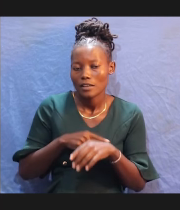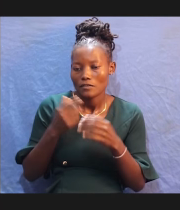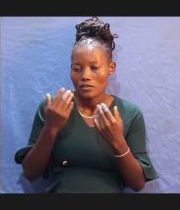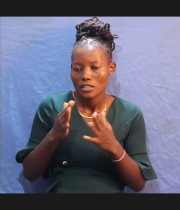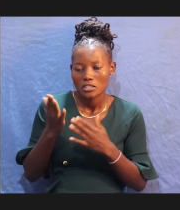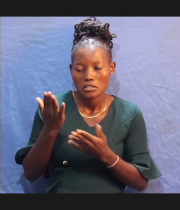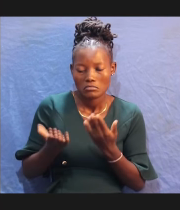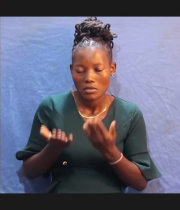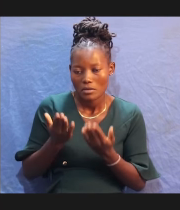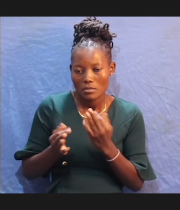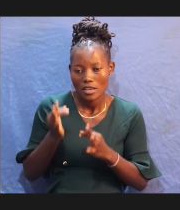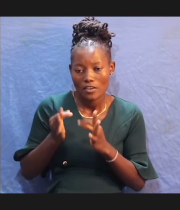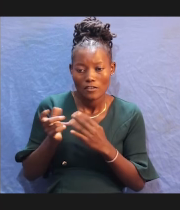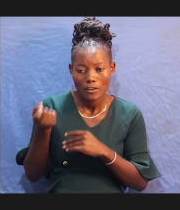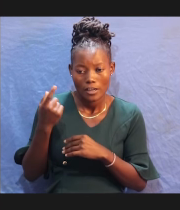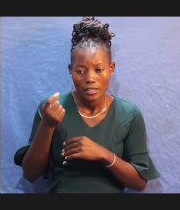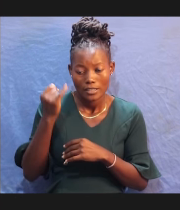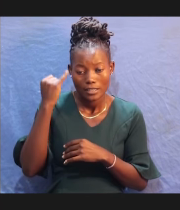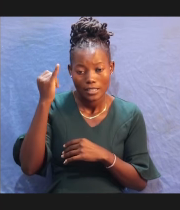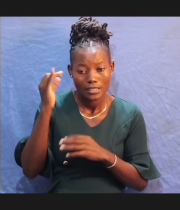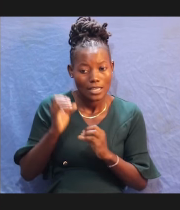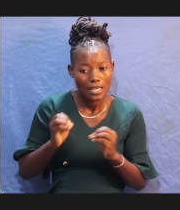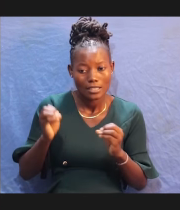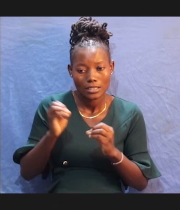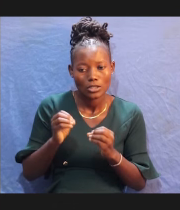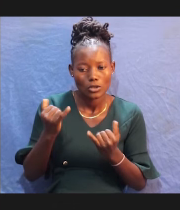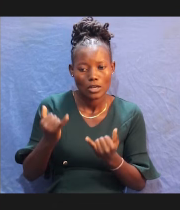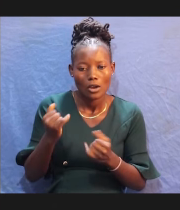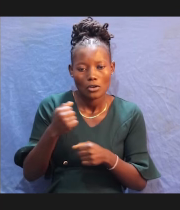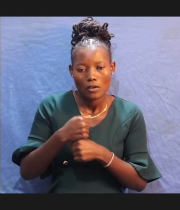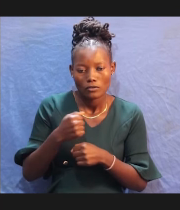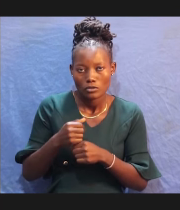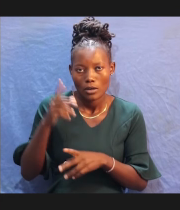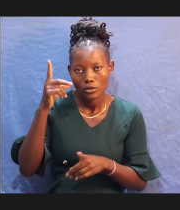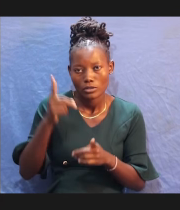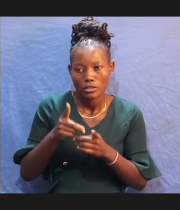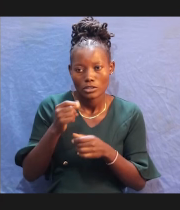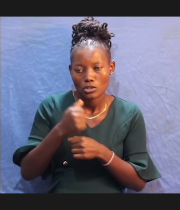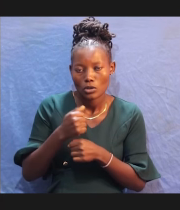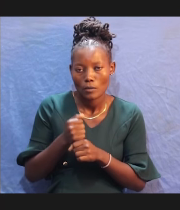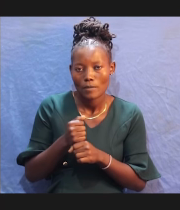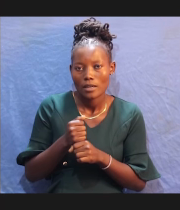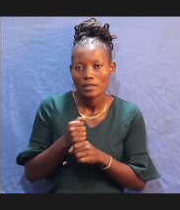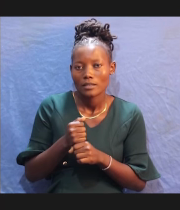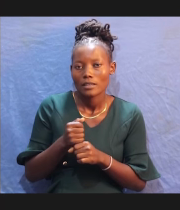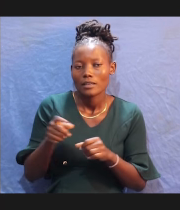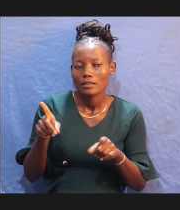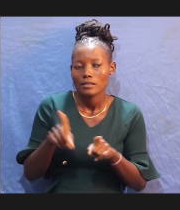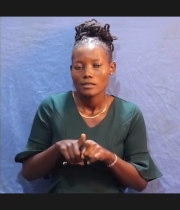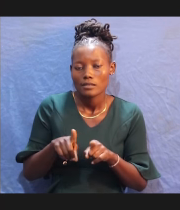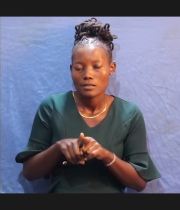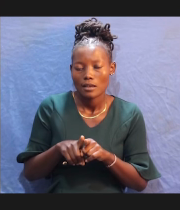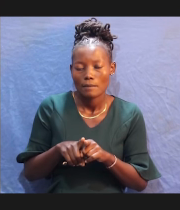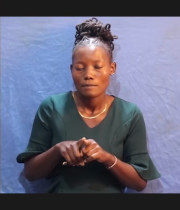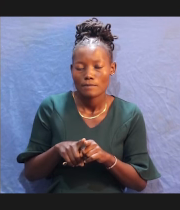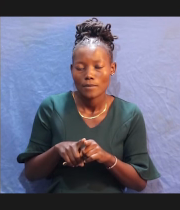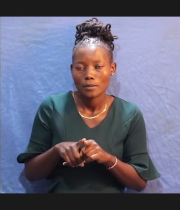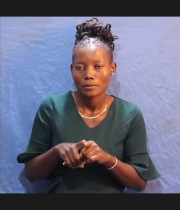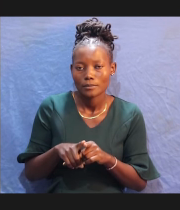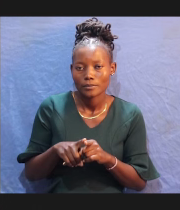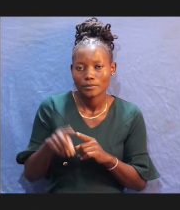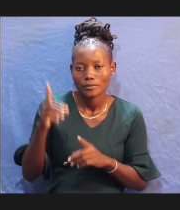your idea that you had to work on decision making, but that is okay. You know, they had fun, they were training. You saw at the end of the reflection, they